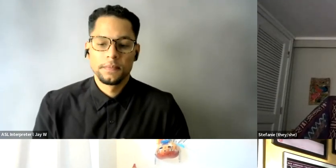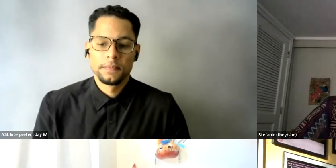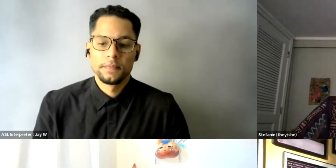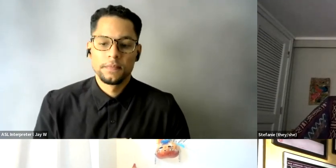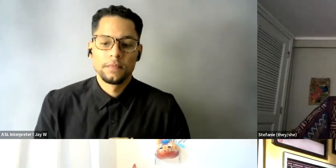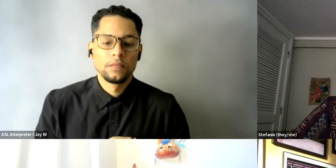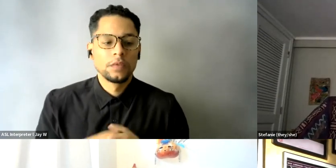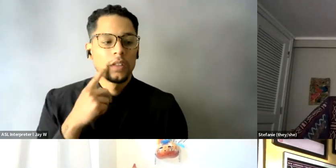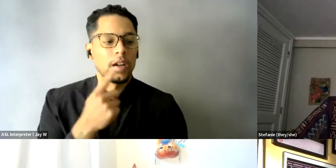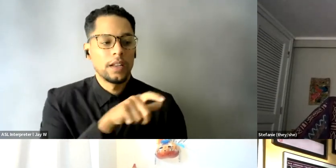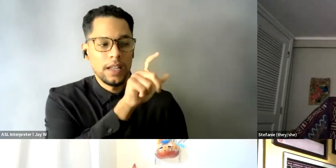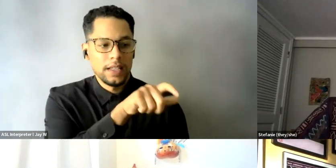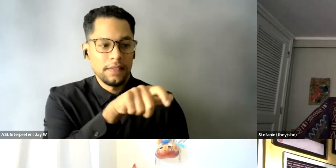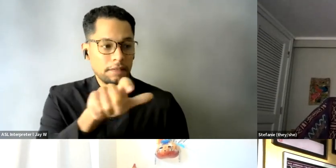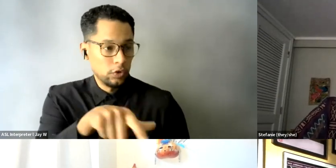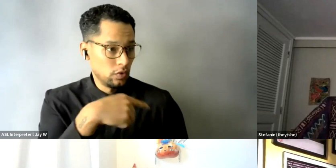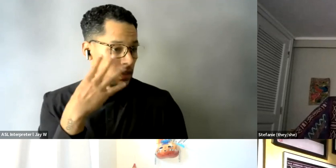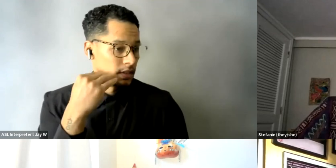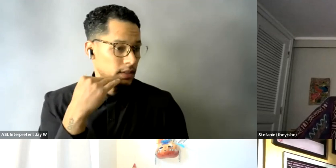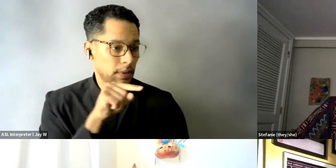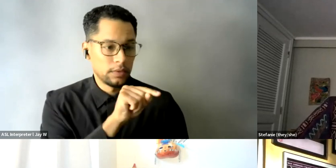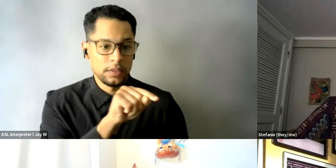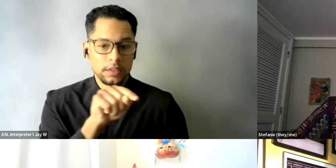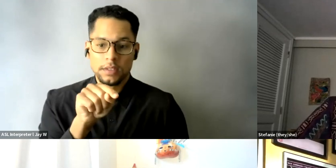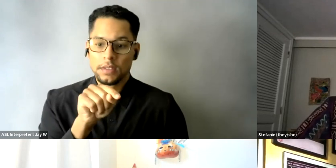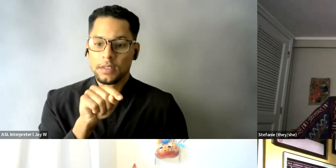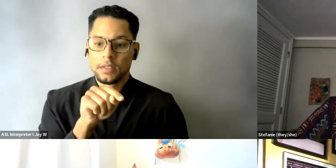individual experiences of